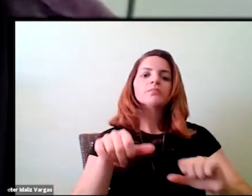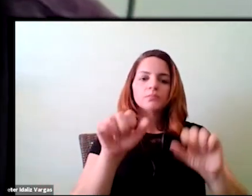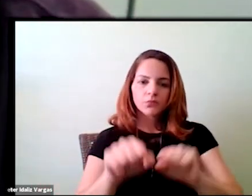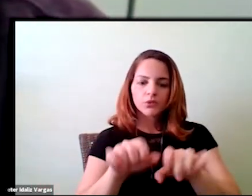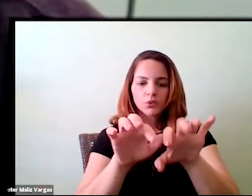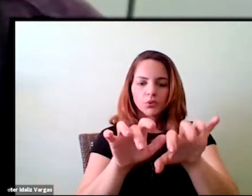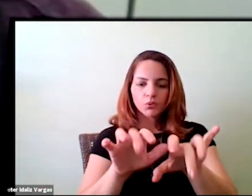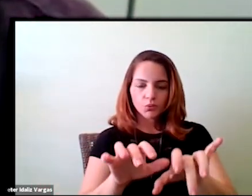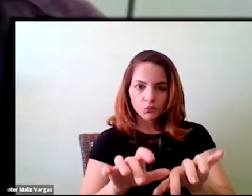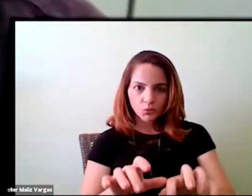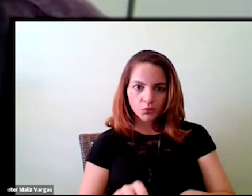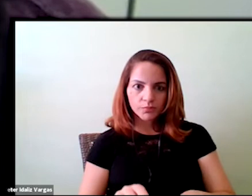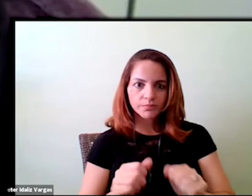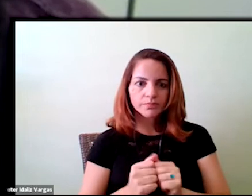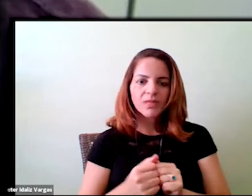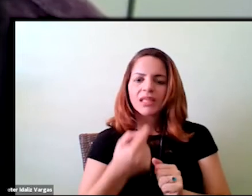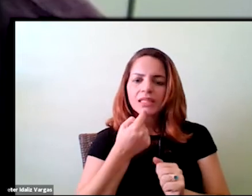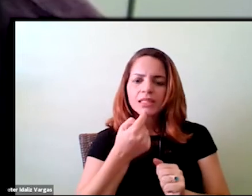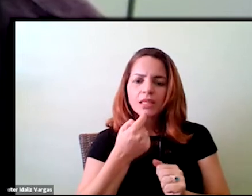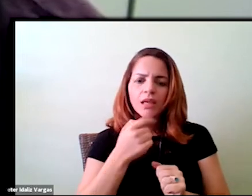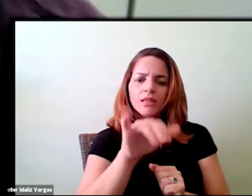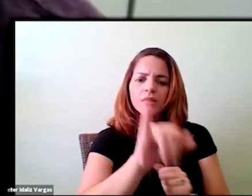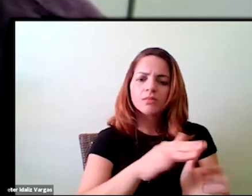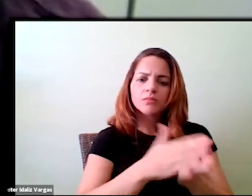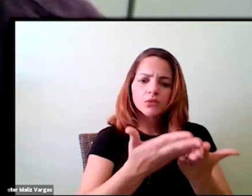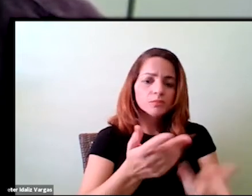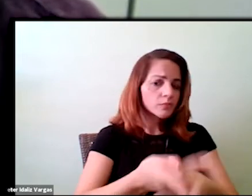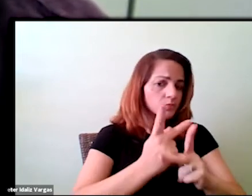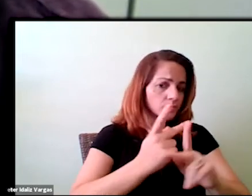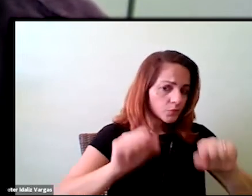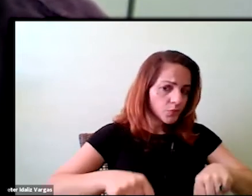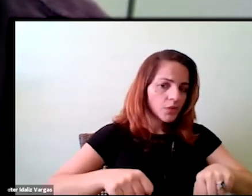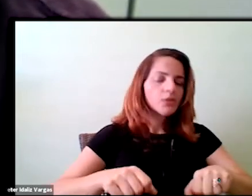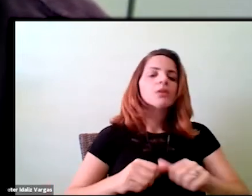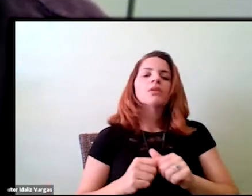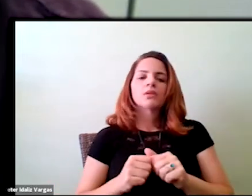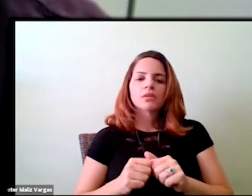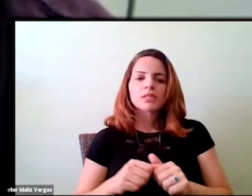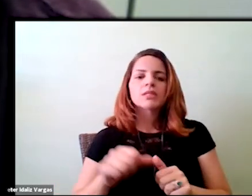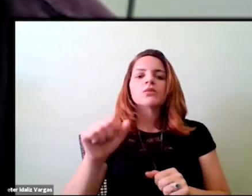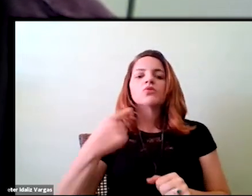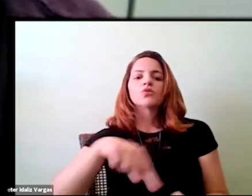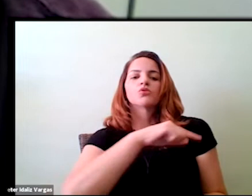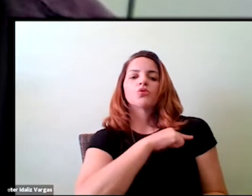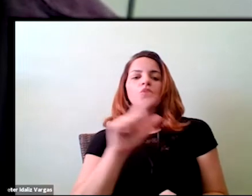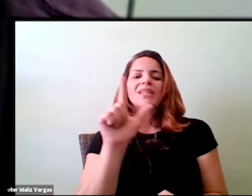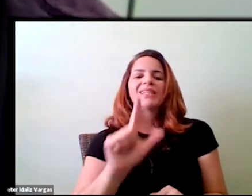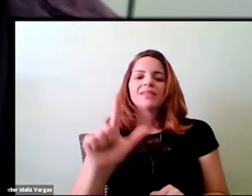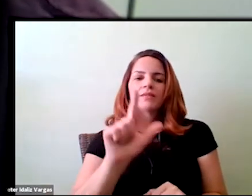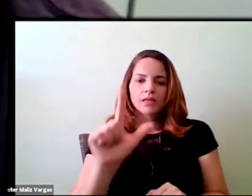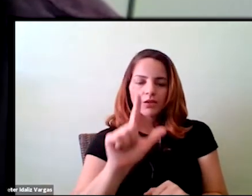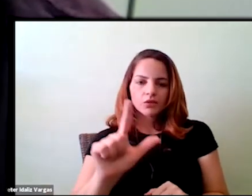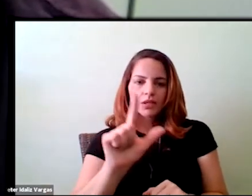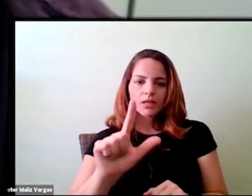Centro is a research library and we are a non-circulating library. So we do not lend out books, but you are more than welcome to use materials